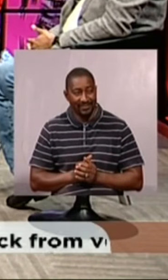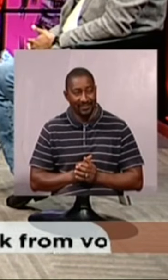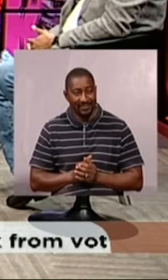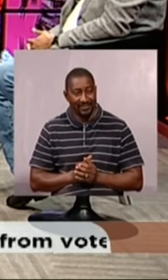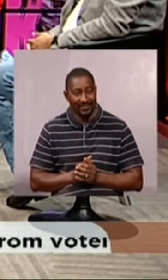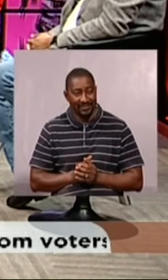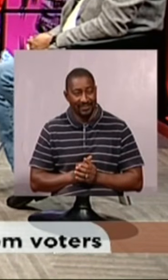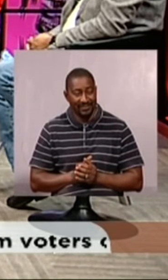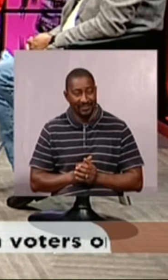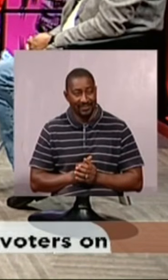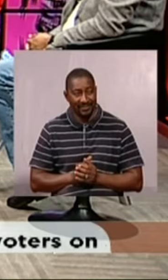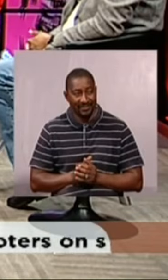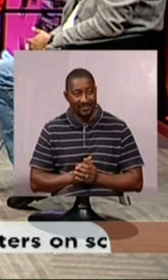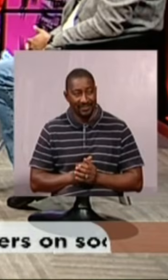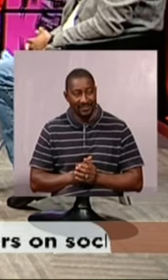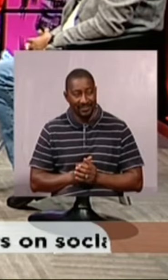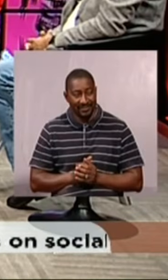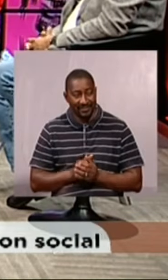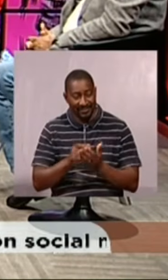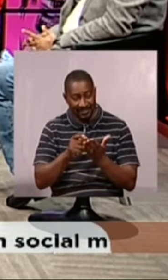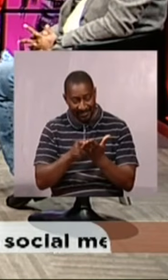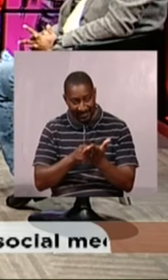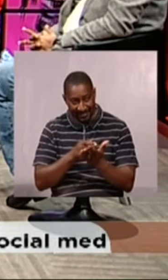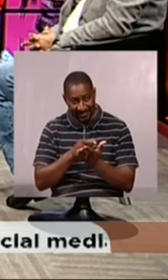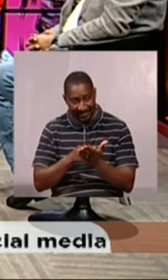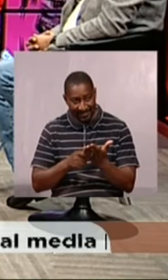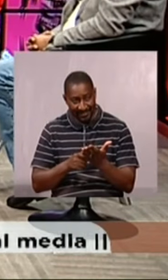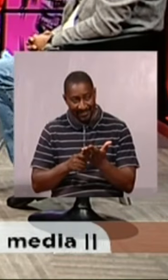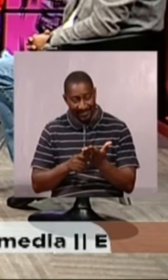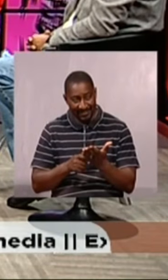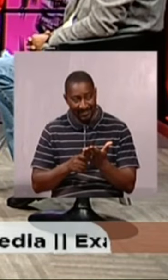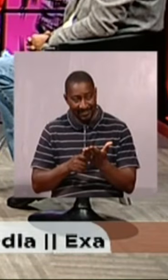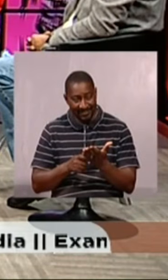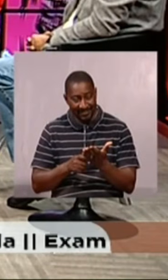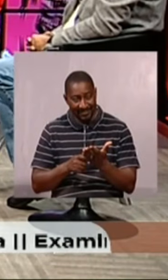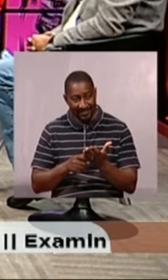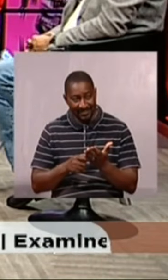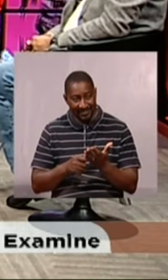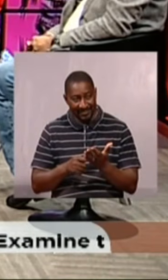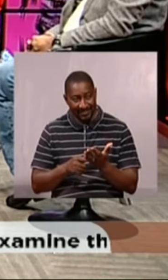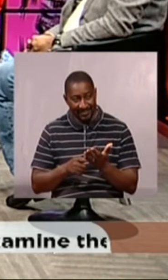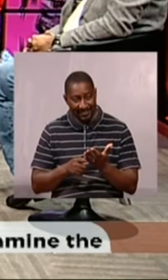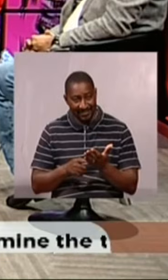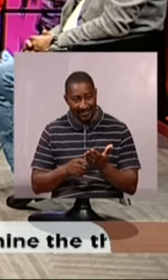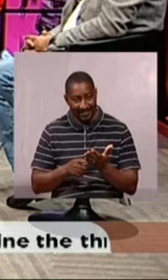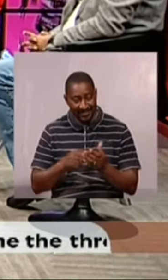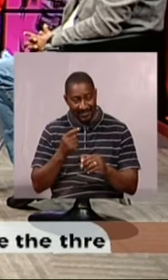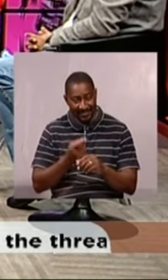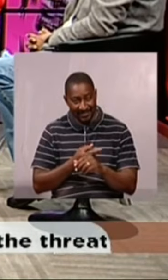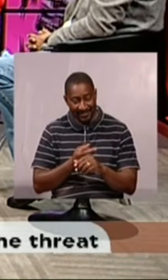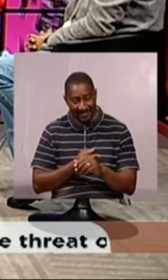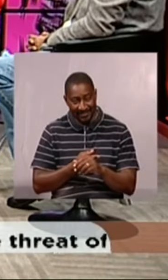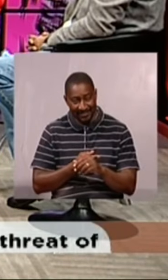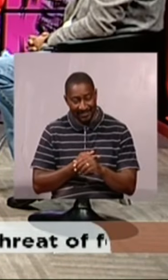that elections have a tendency of bringing out our ugly side, whether it's online or offline.